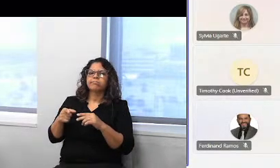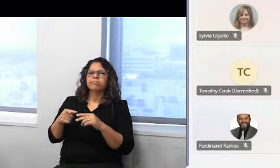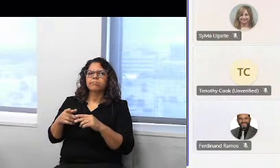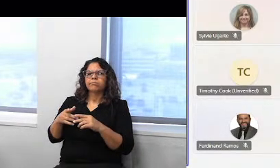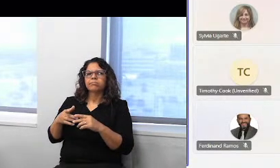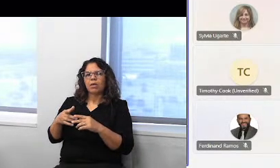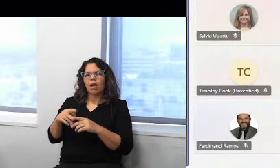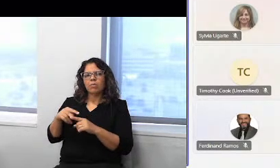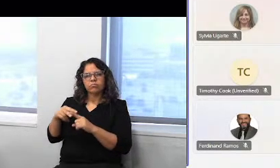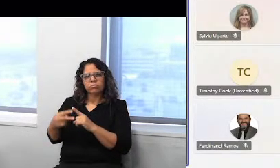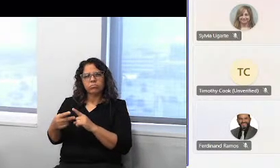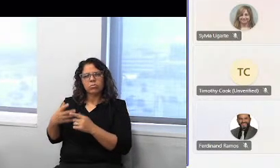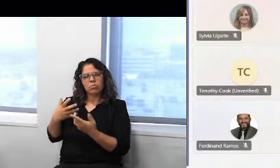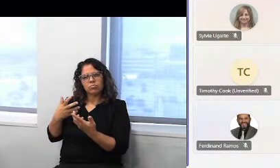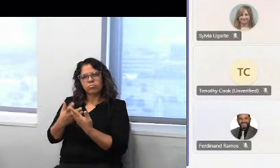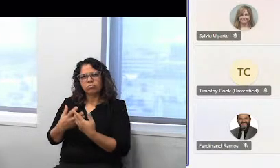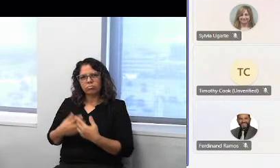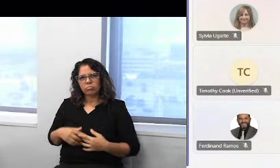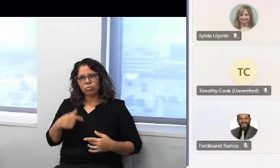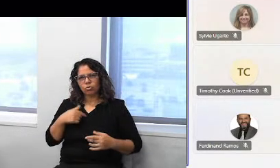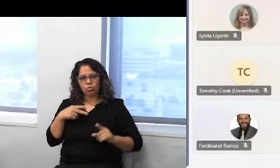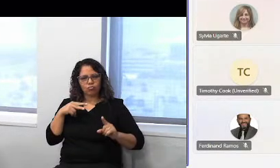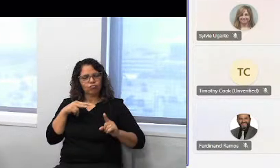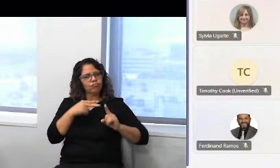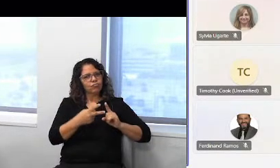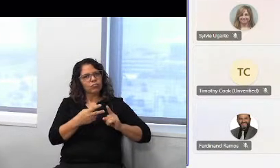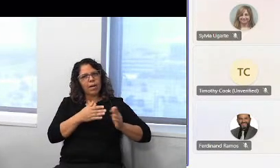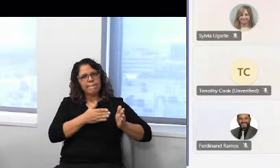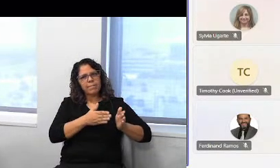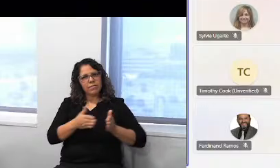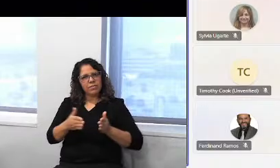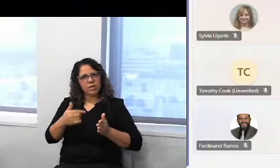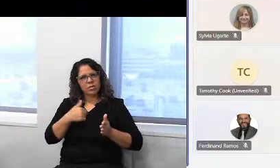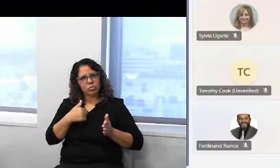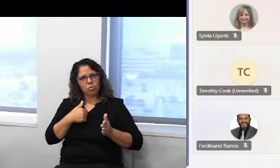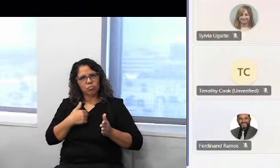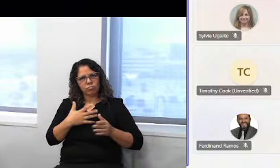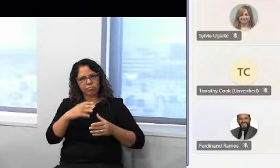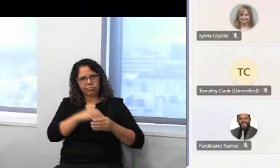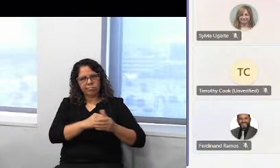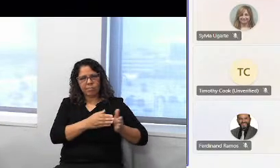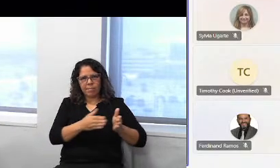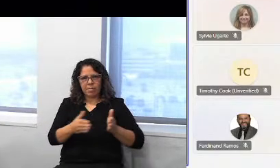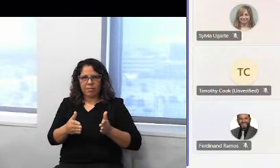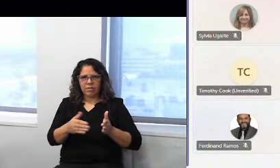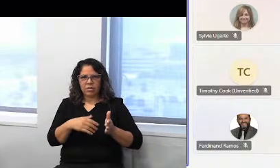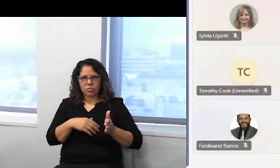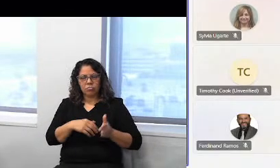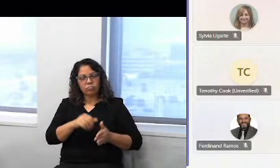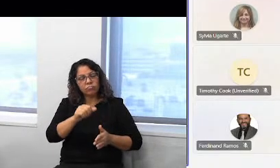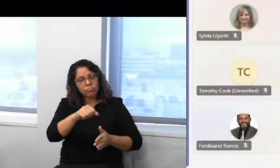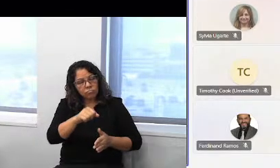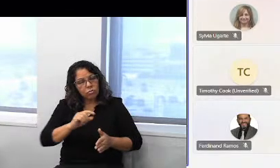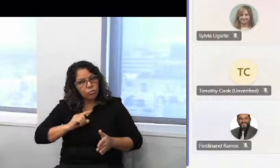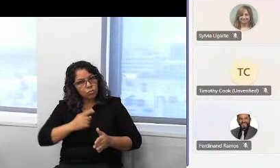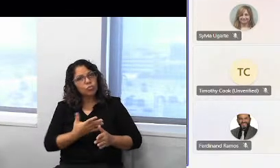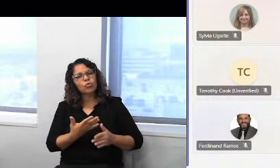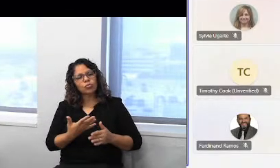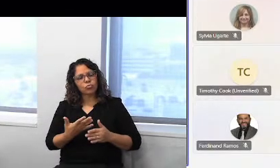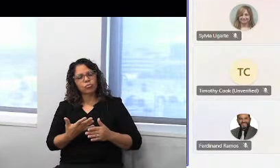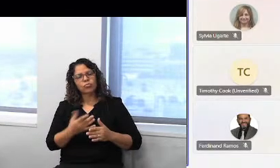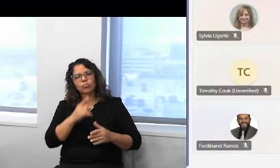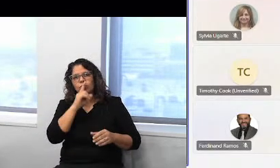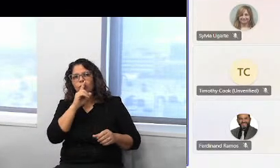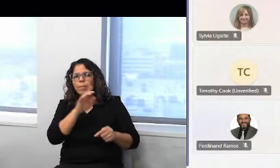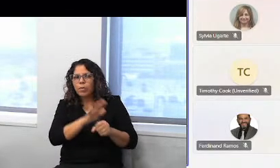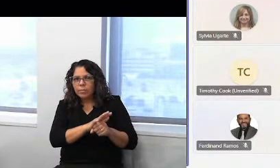now I'm going to play the role of a planning perspective. The answer is yes. We are committed, and we remain committed to be able to adapt